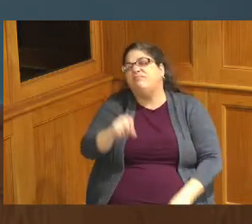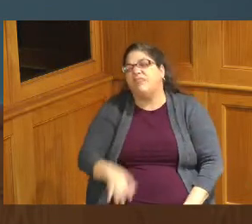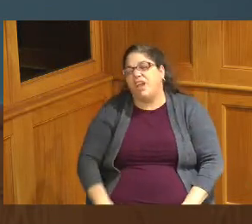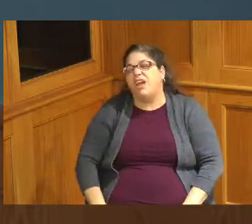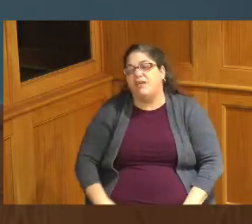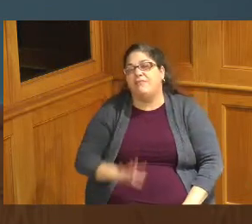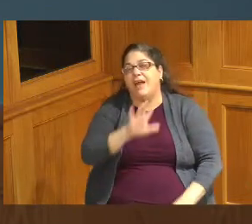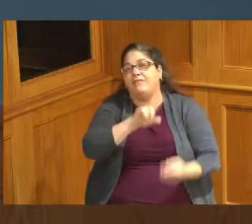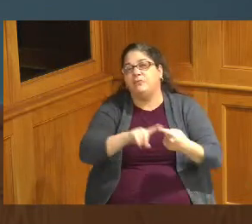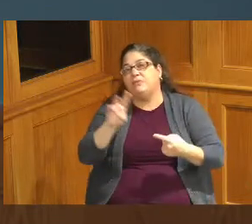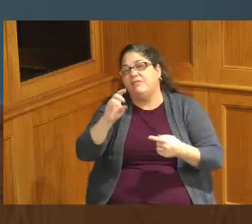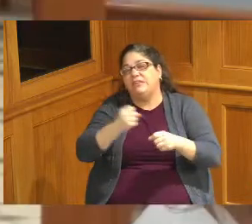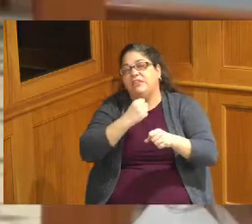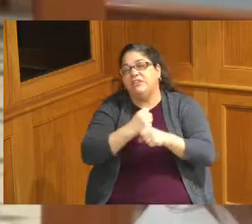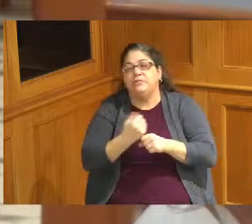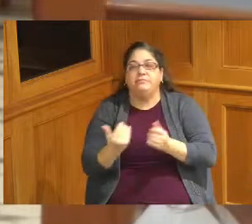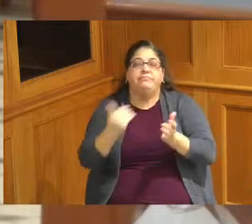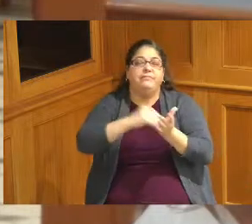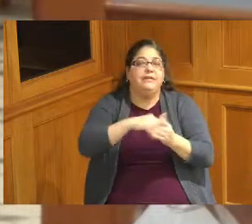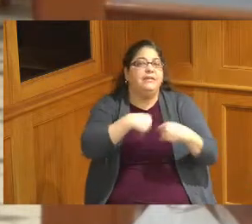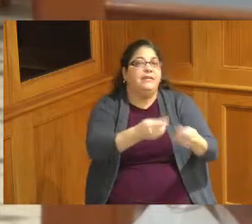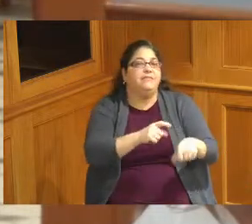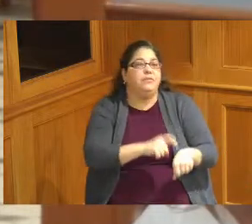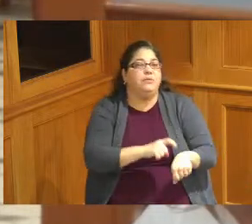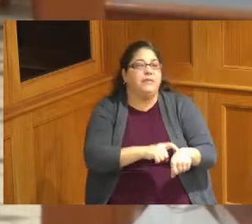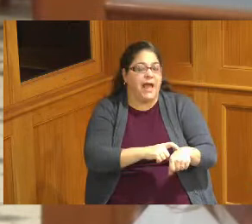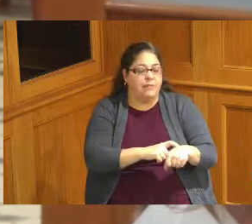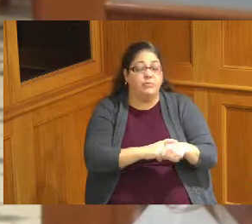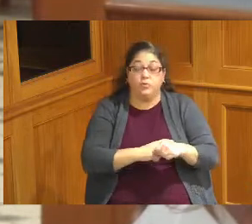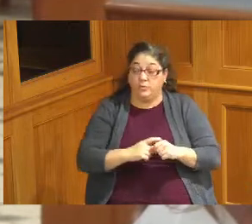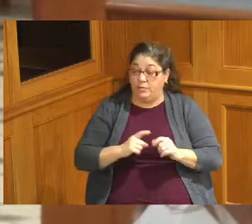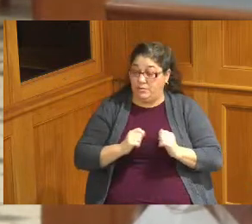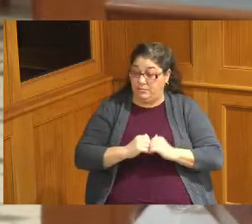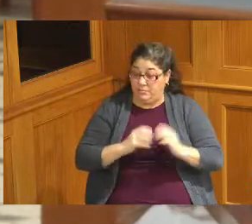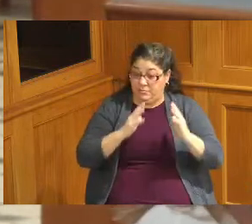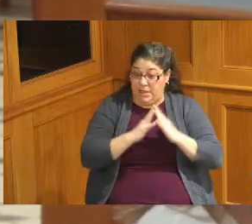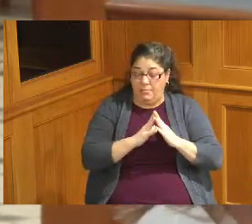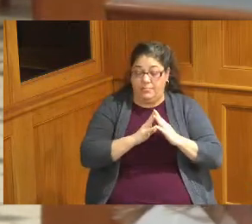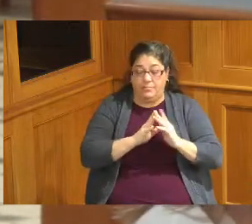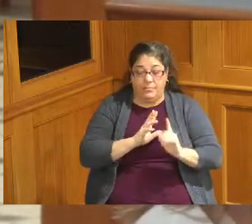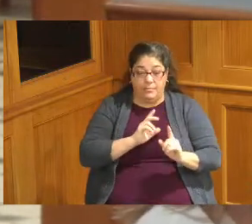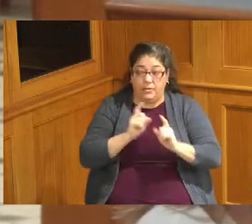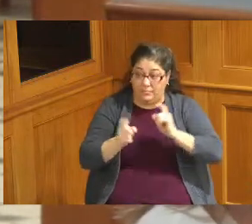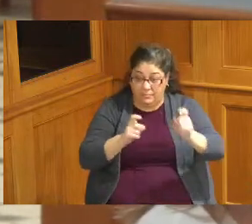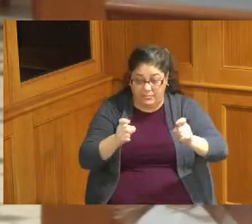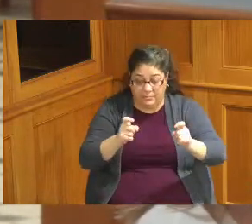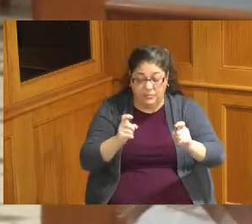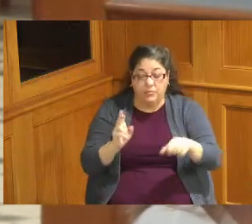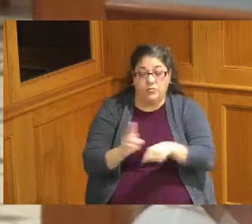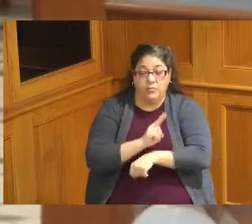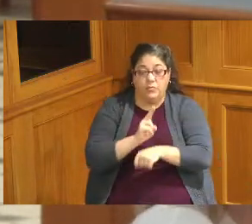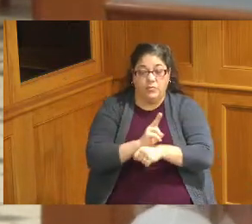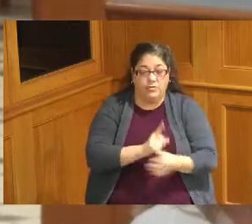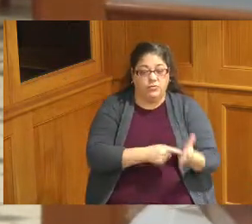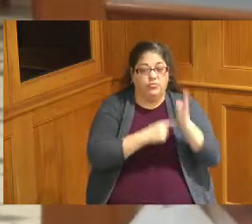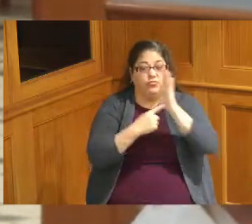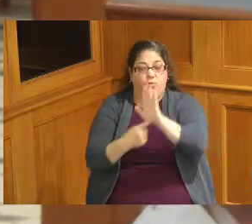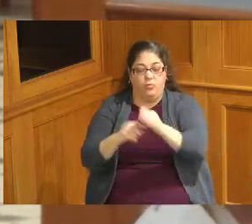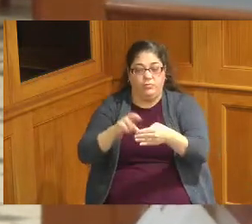Yeah. They want to give you time to implement it and then to show some results. And the good thing